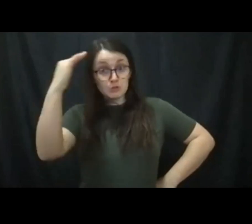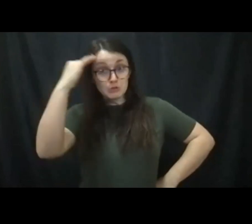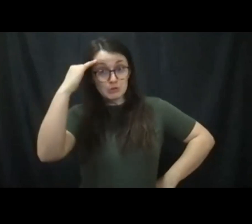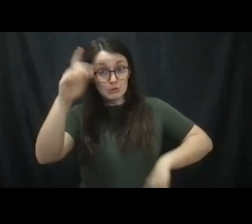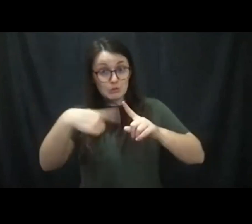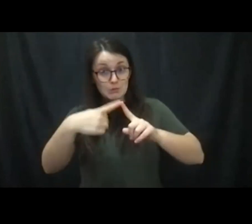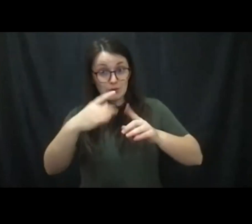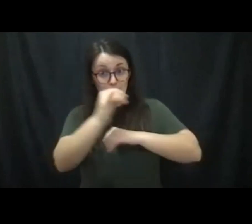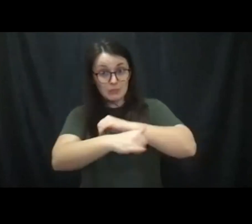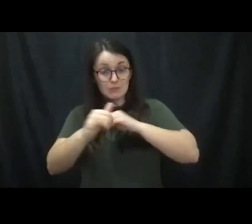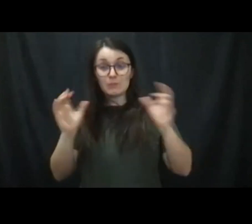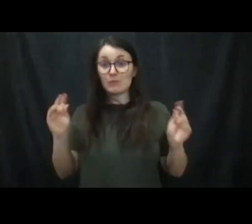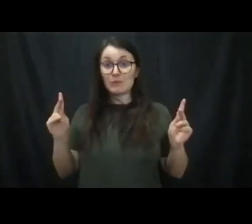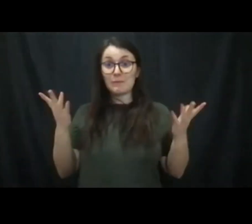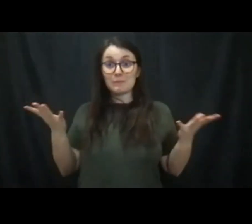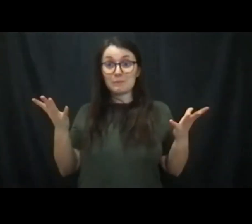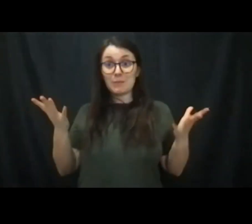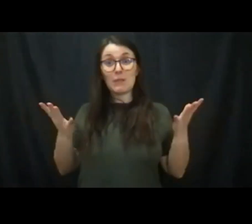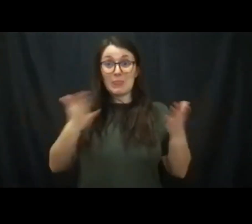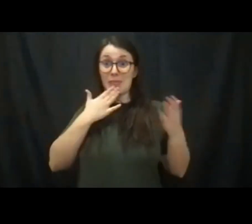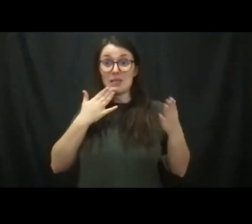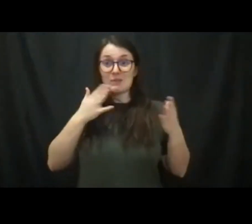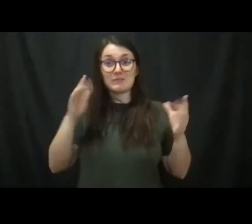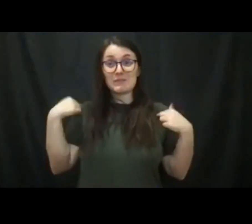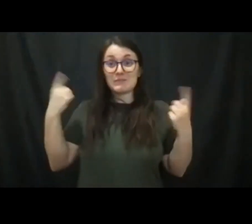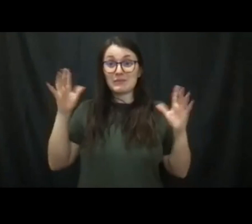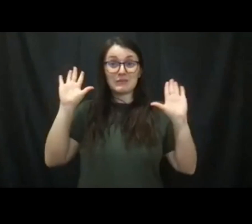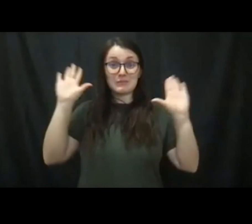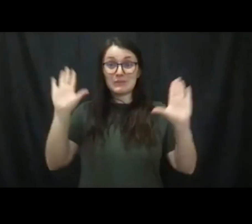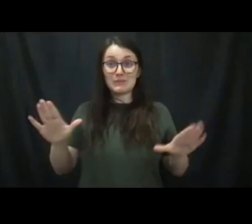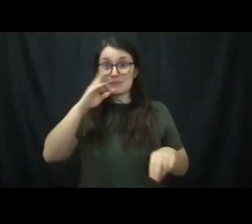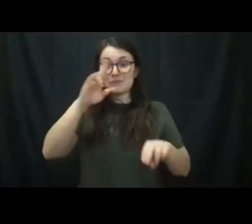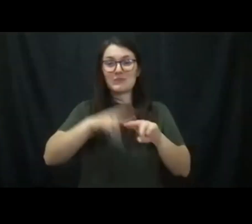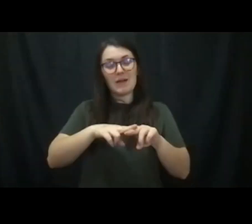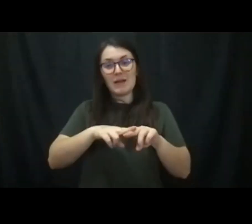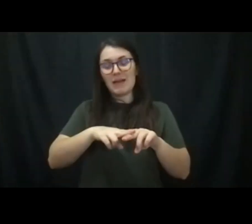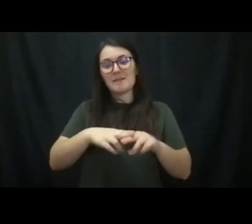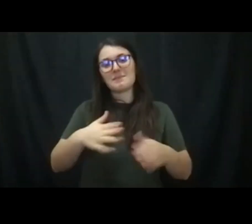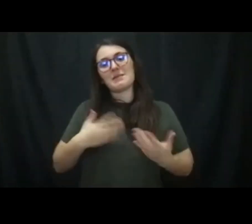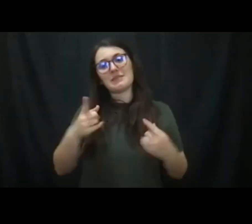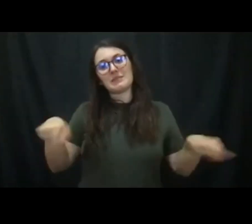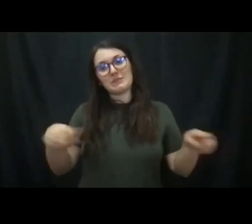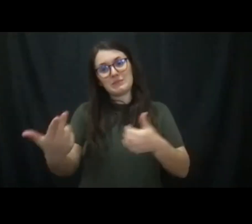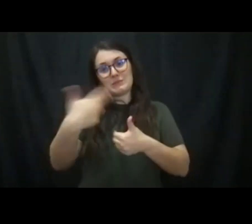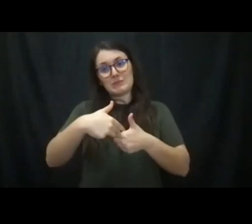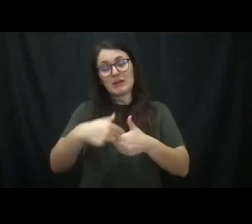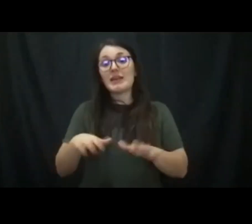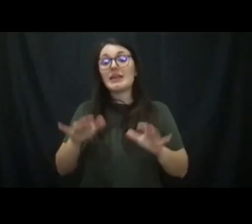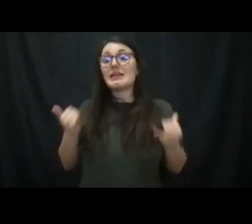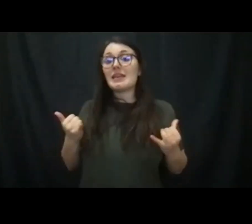Okay, thank you. This has been so much fun. I'm so glad that you joined us. And a couple of things that I wanted just to